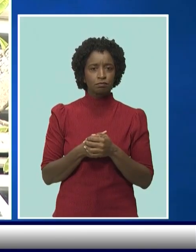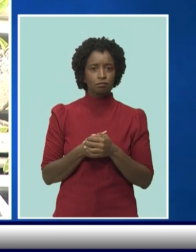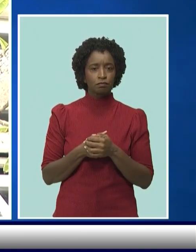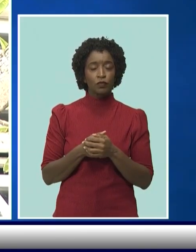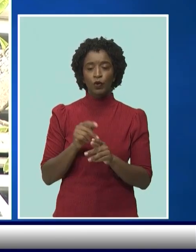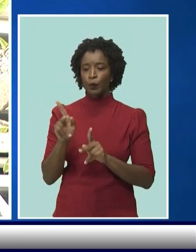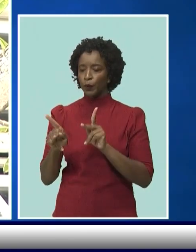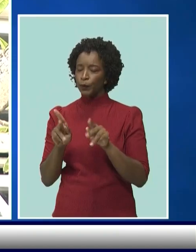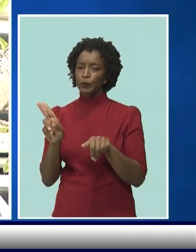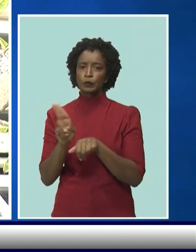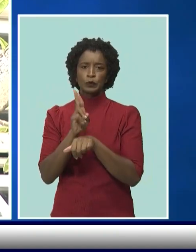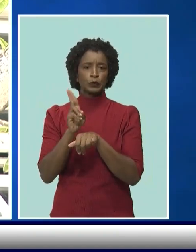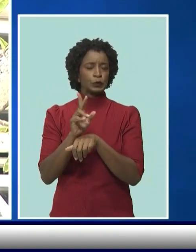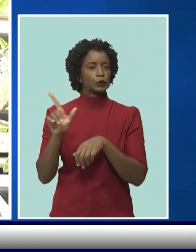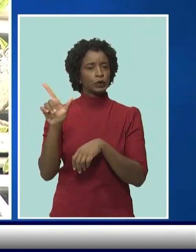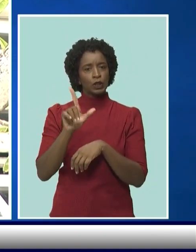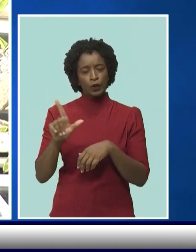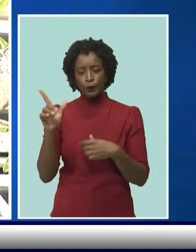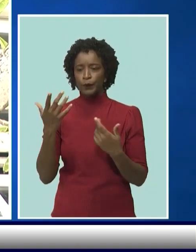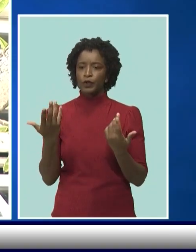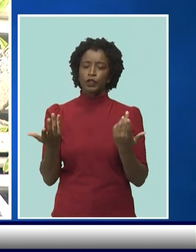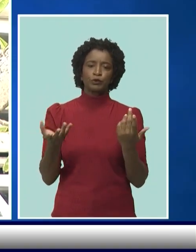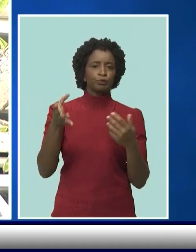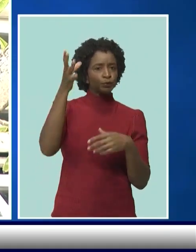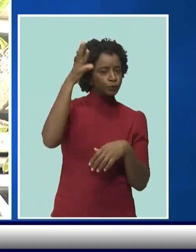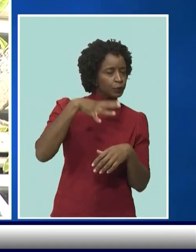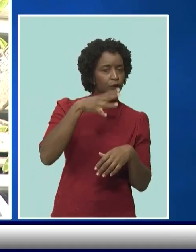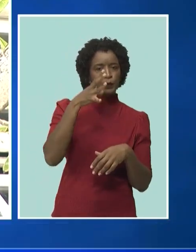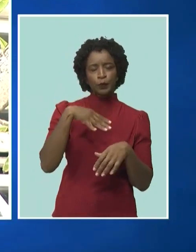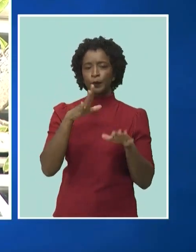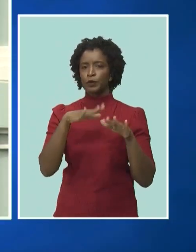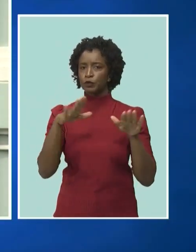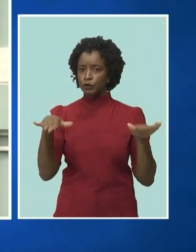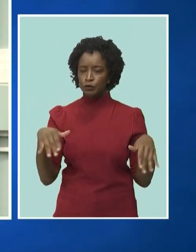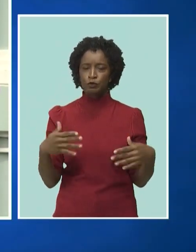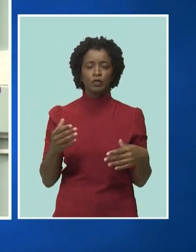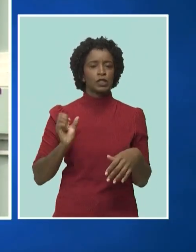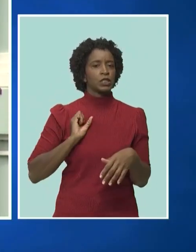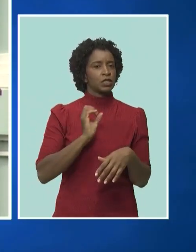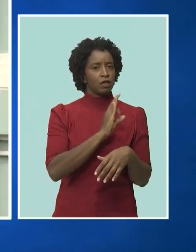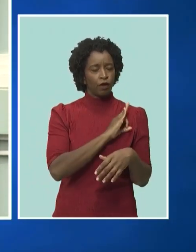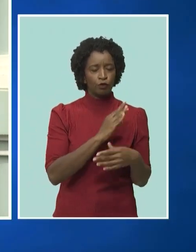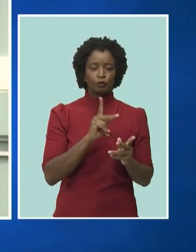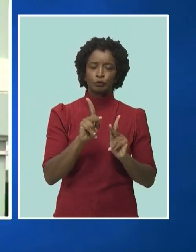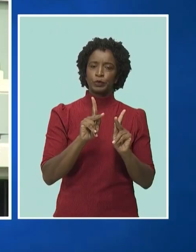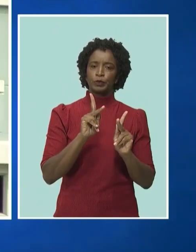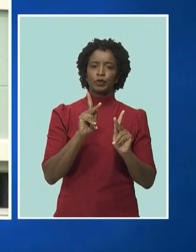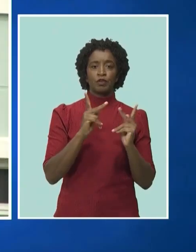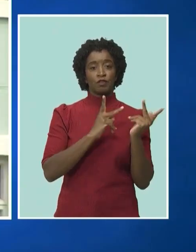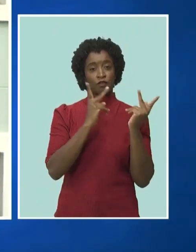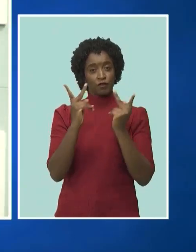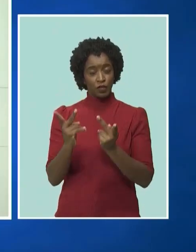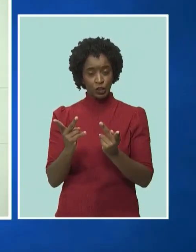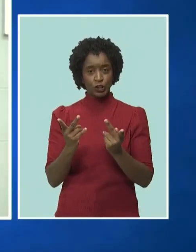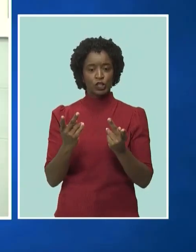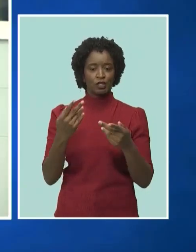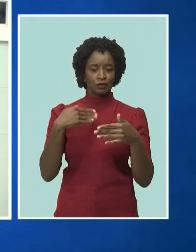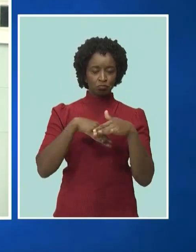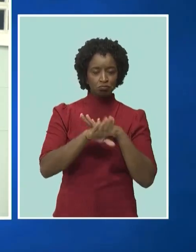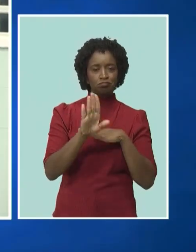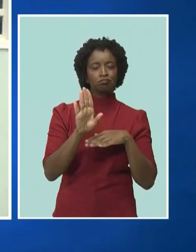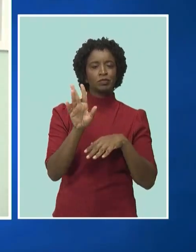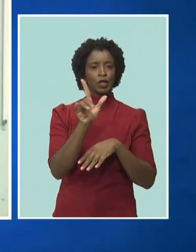children, the staff members who work at the library, and the visitors who have made lasting friendships and relationships with those who work at the